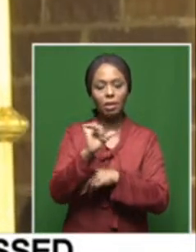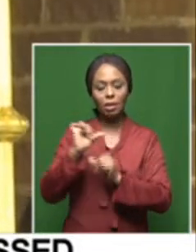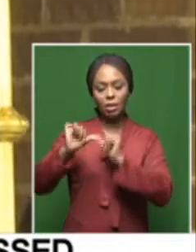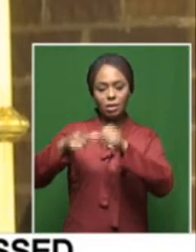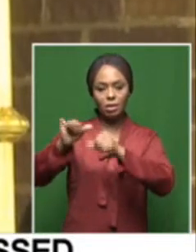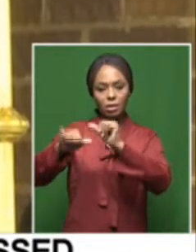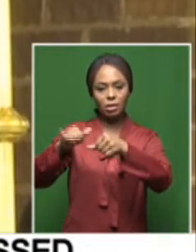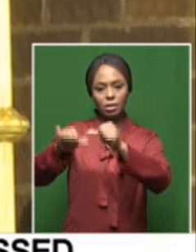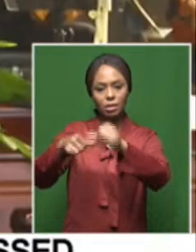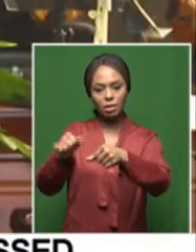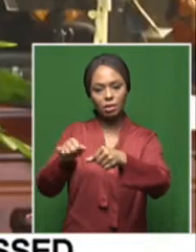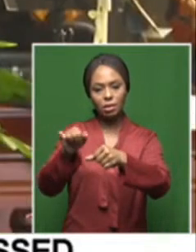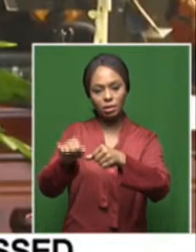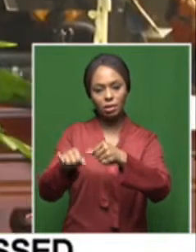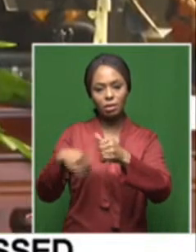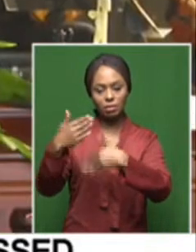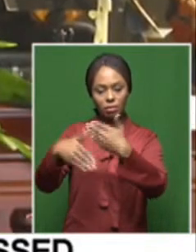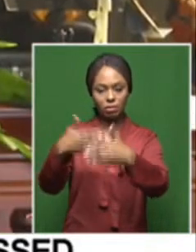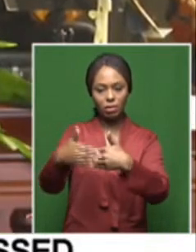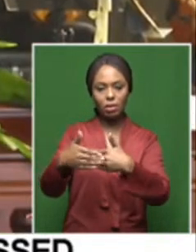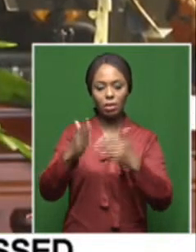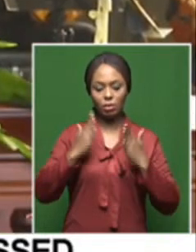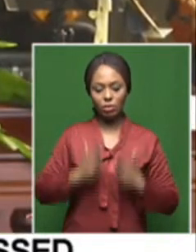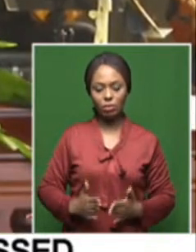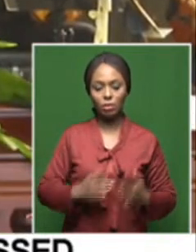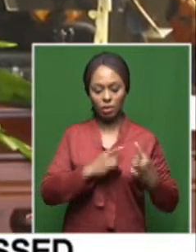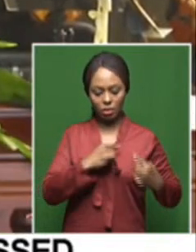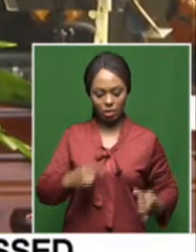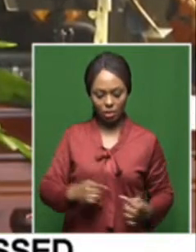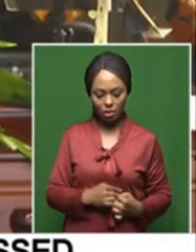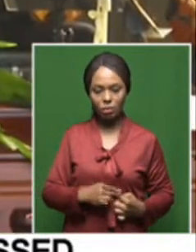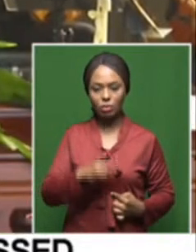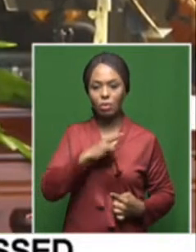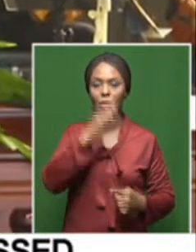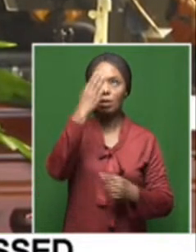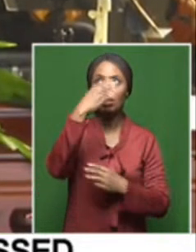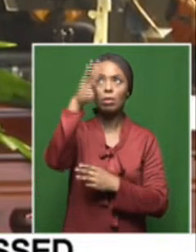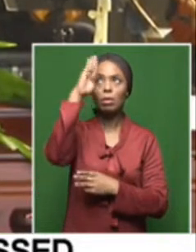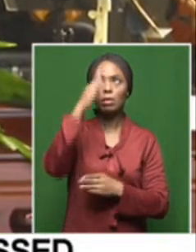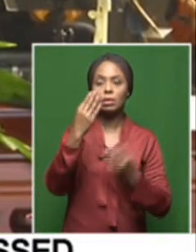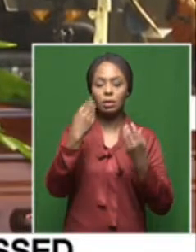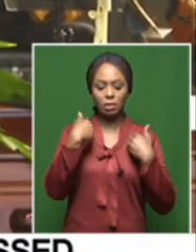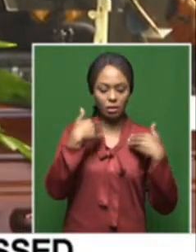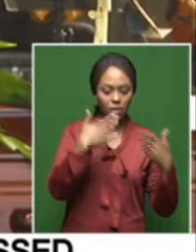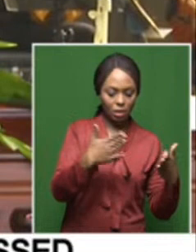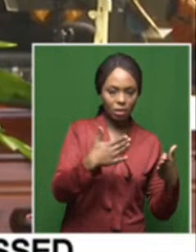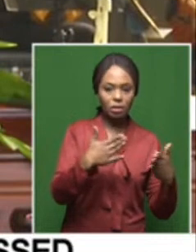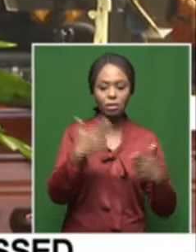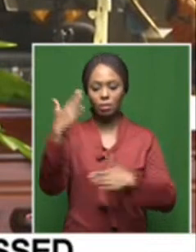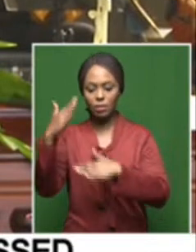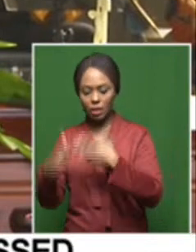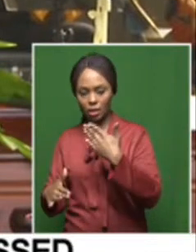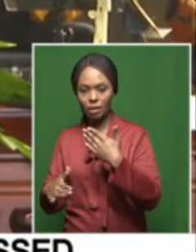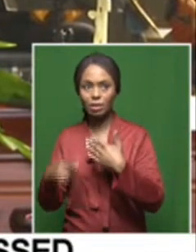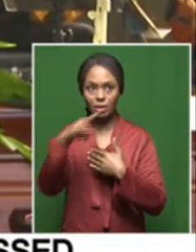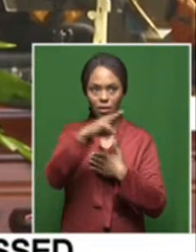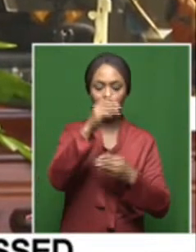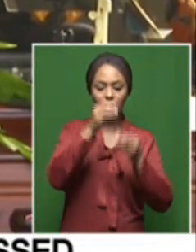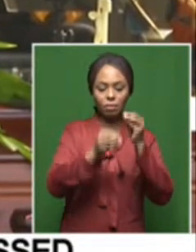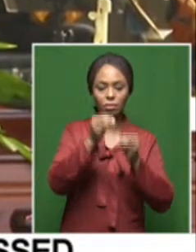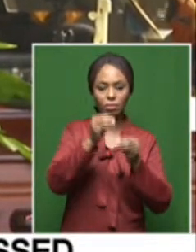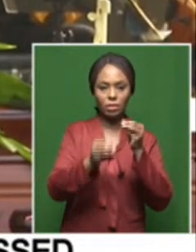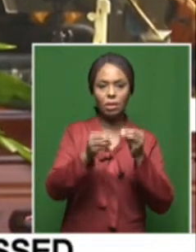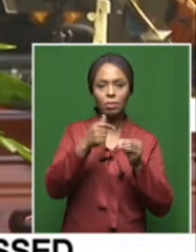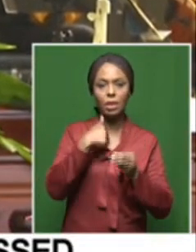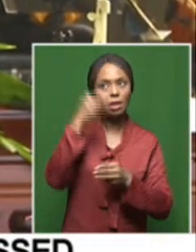heart, yet no one can fathom what God has done from beginning to end. I know that there is